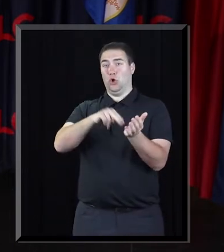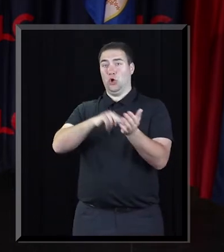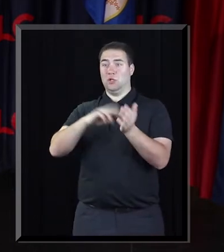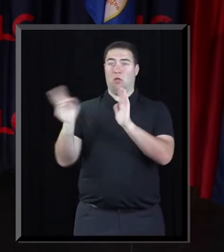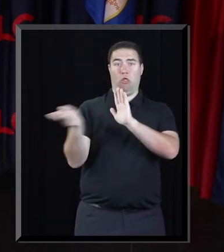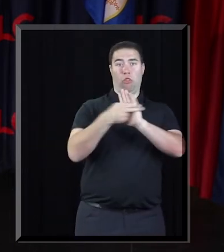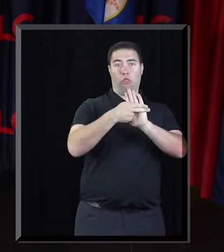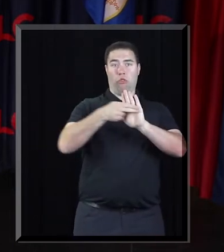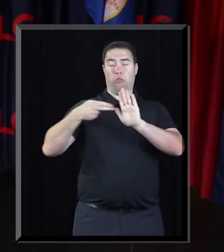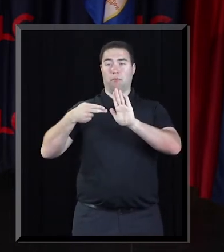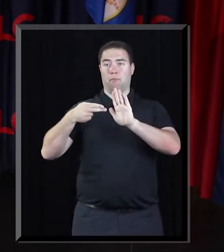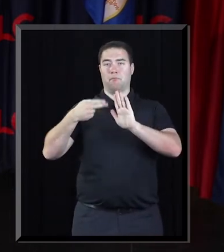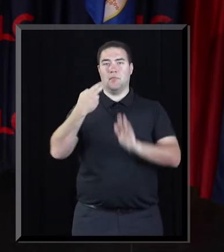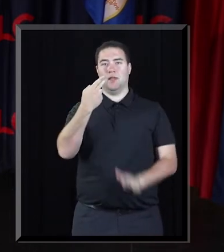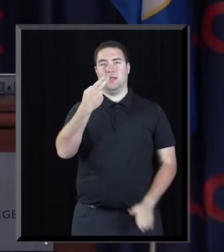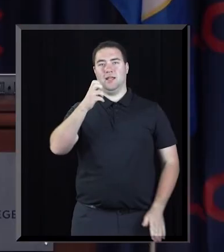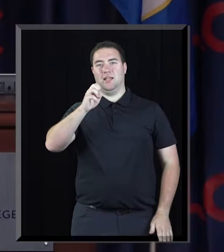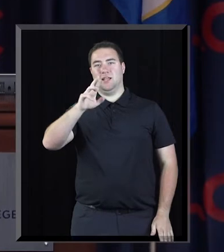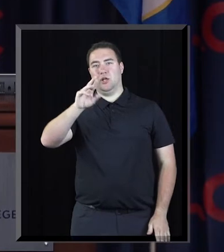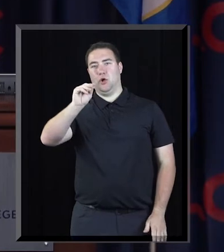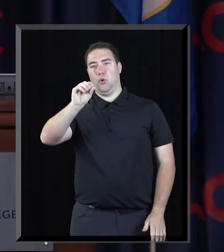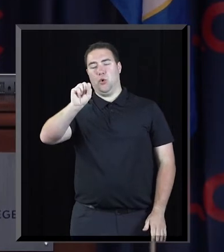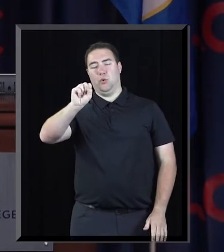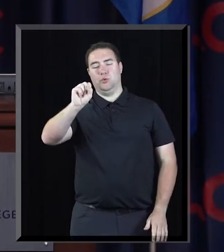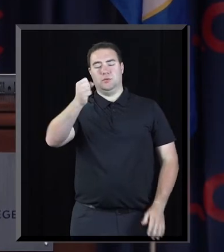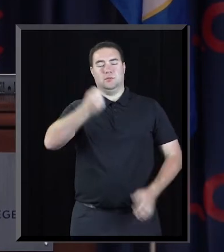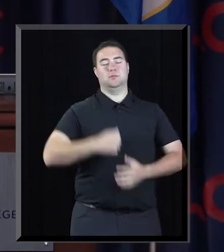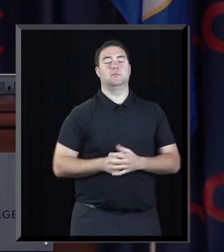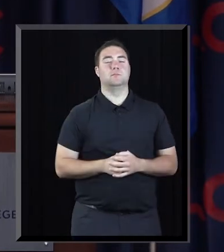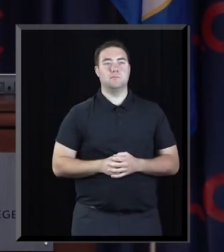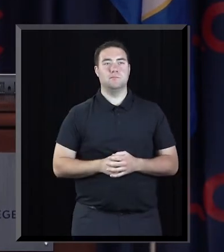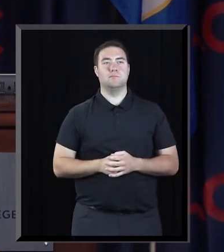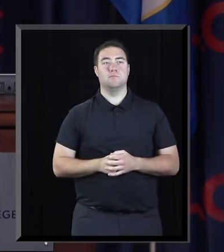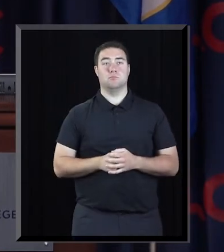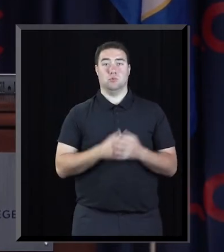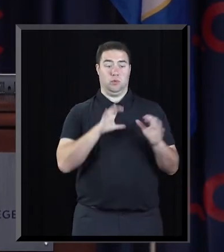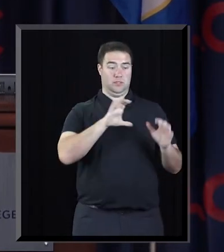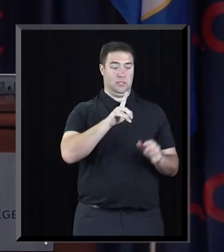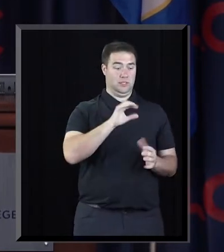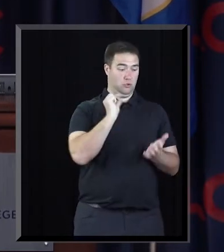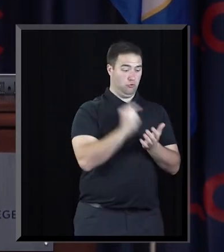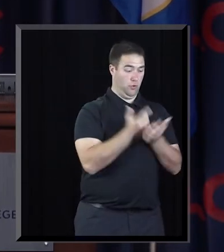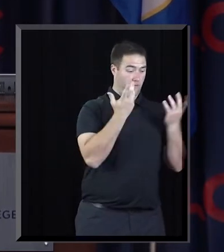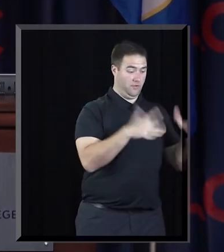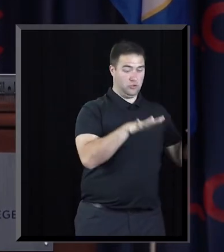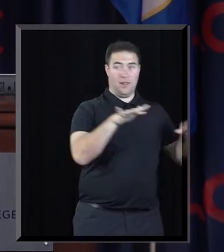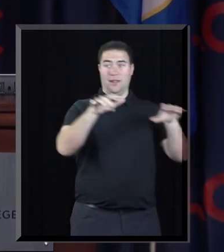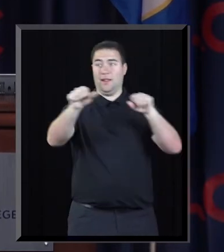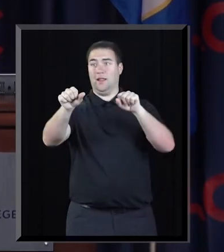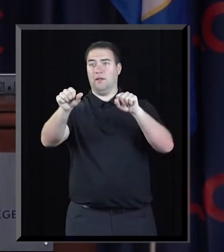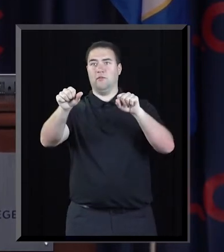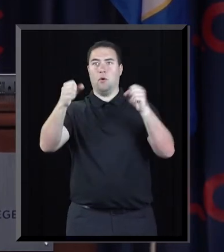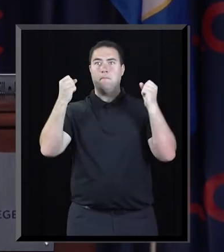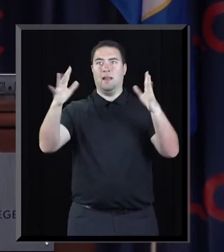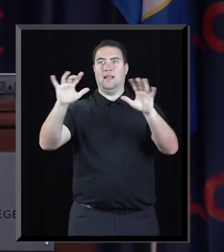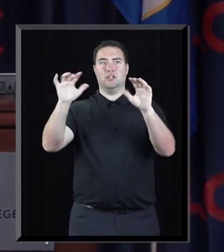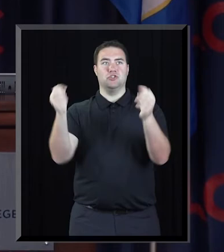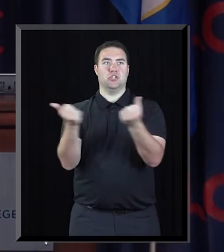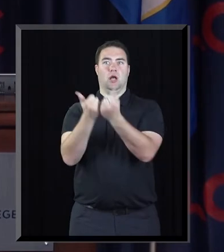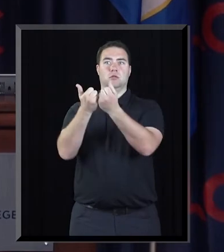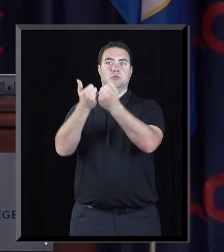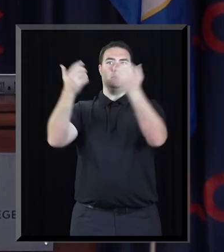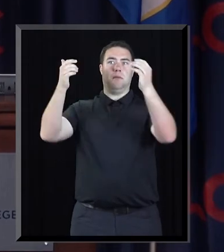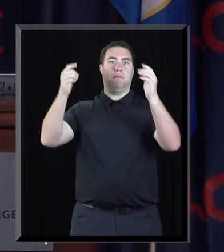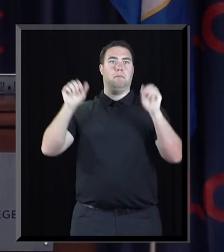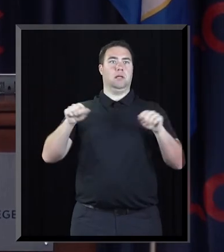deserve. Heroes. You leave Central Lakes College fully prepared for the challenges ahead. You leave here ready to